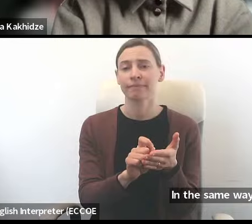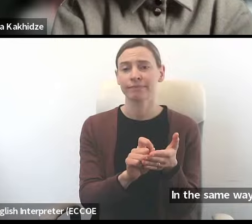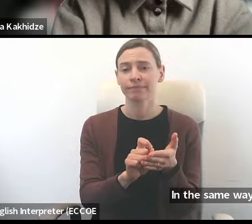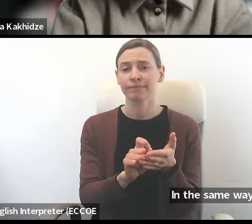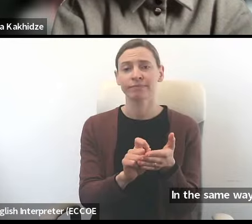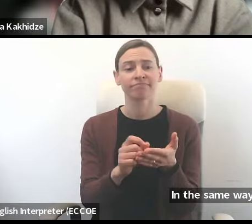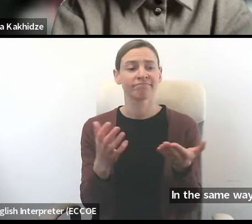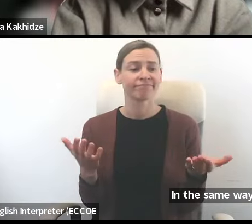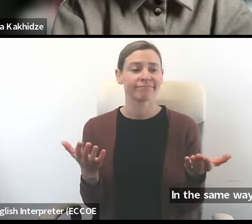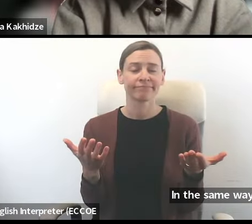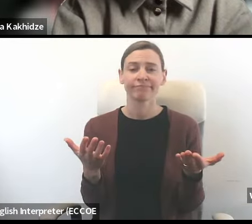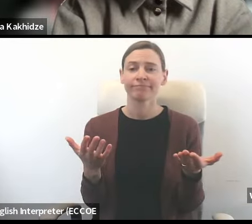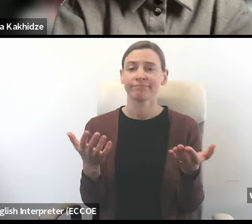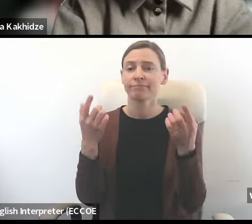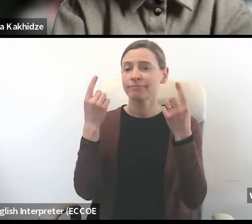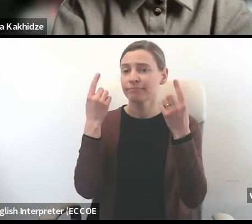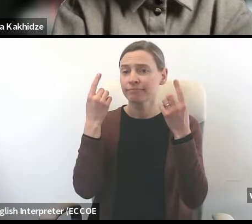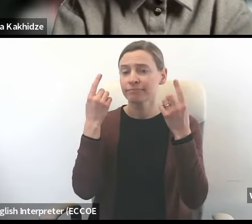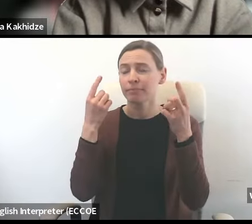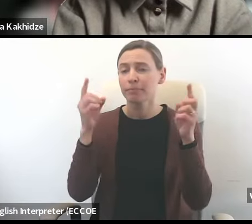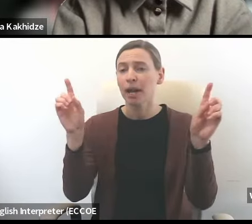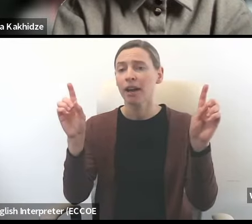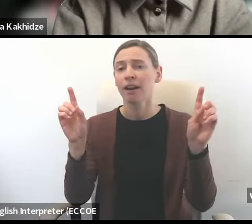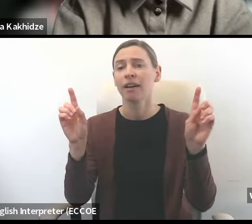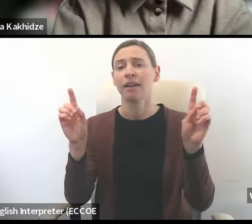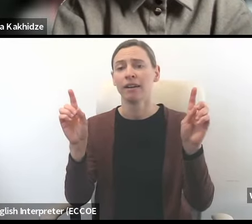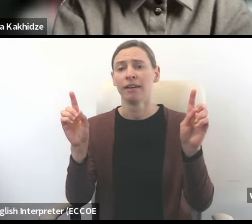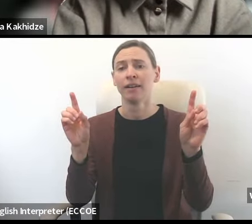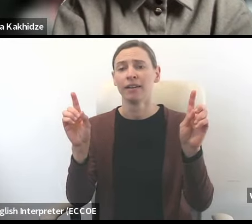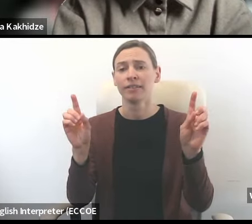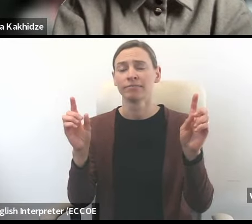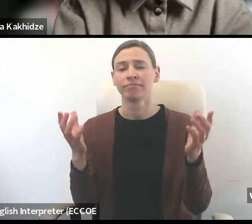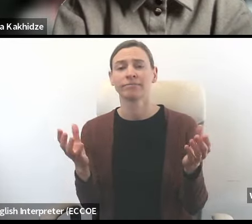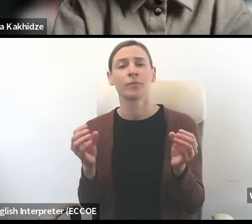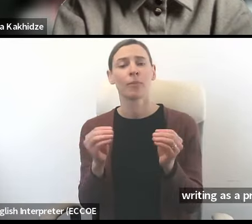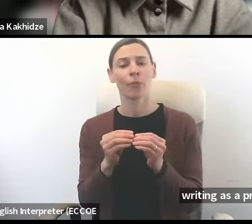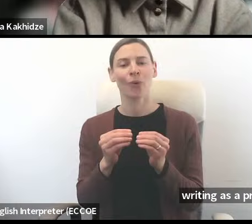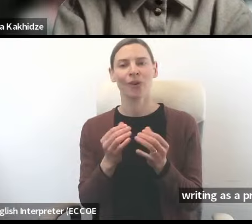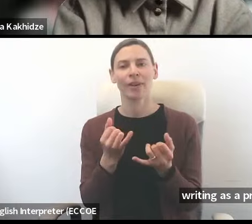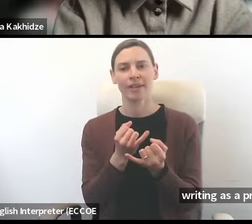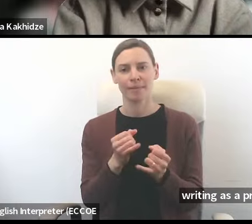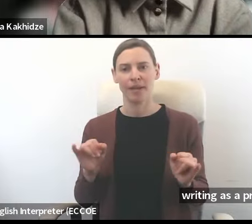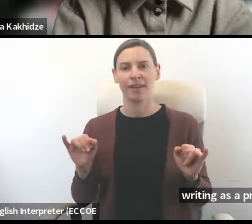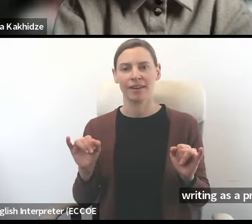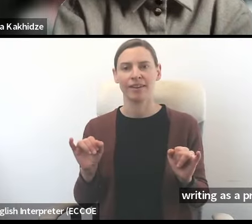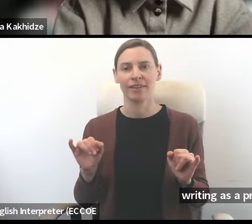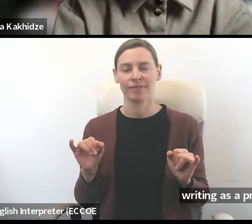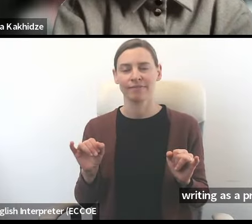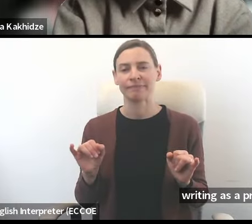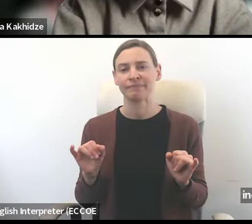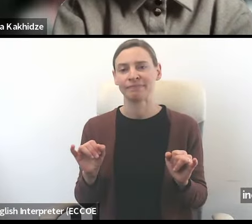finally became like a very independent thing in my